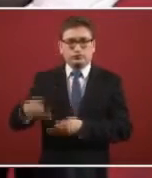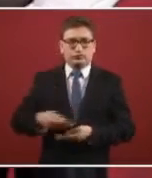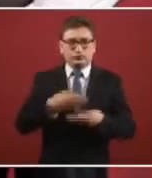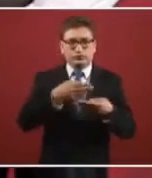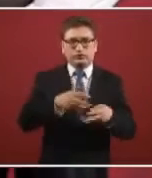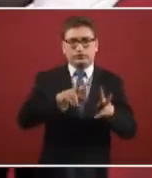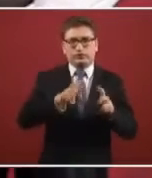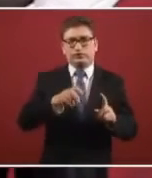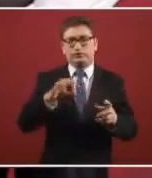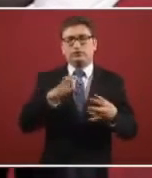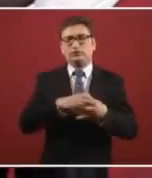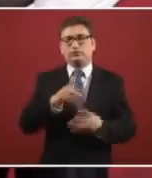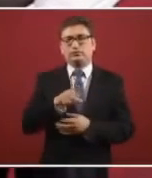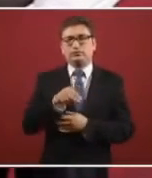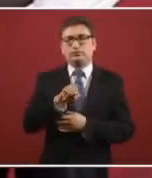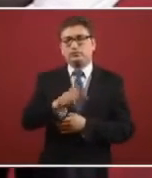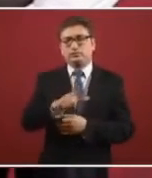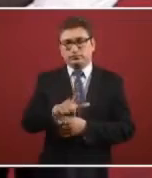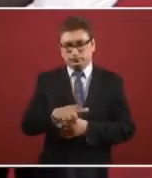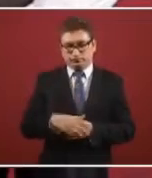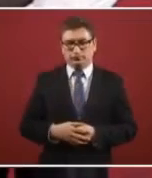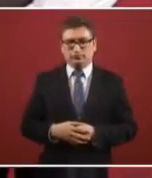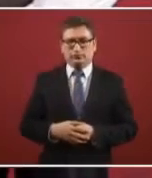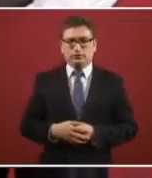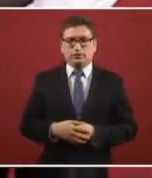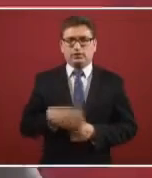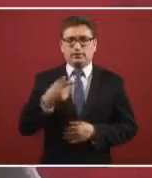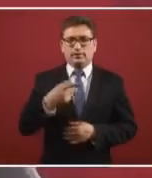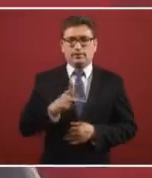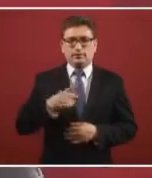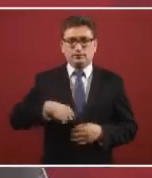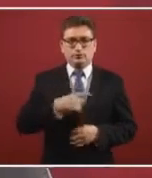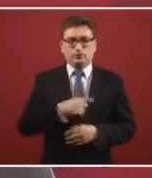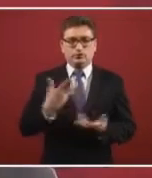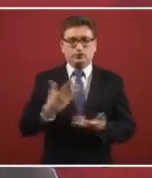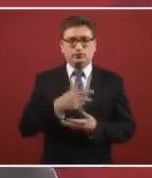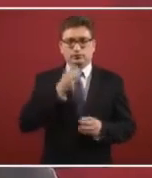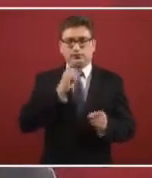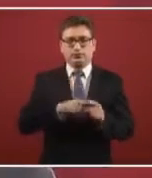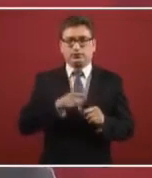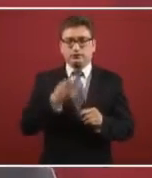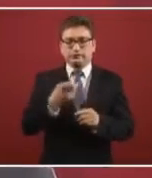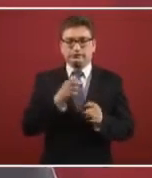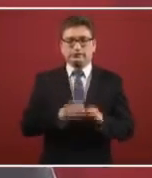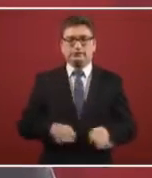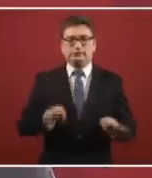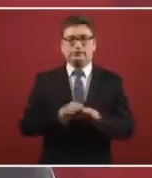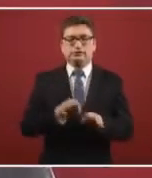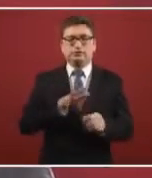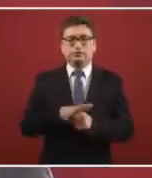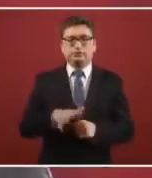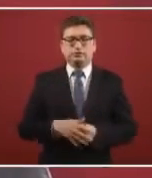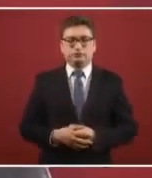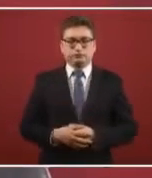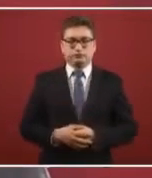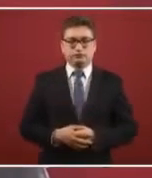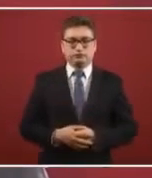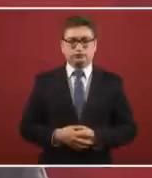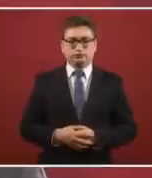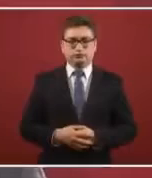Significant proof for the people that are being accused. This what we are going to do and what is important.